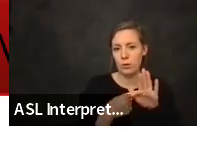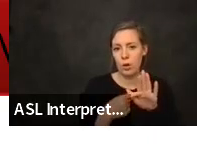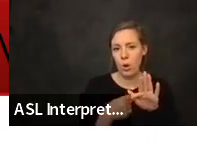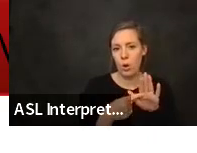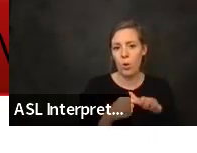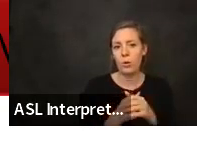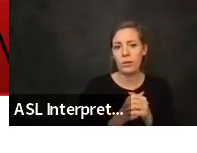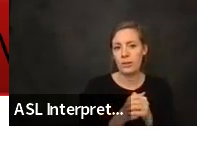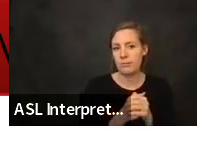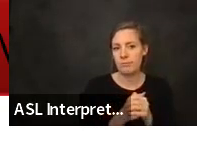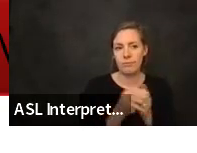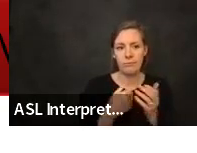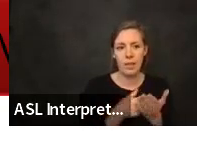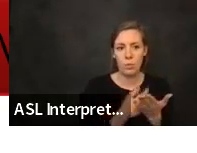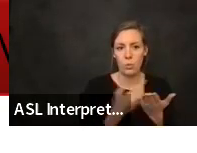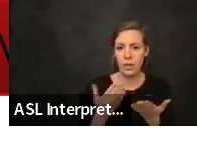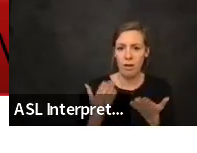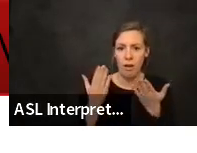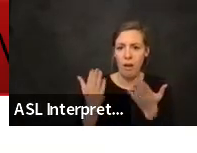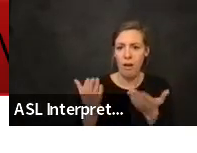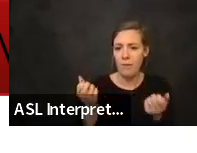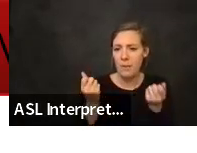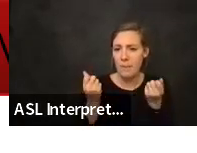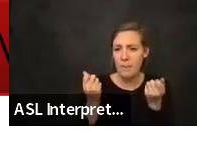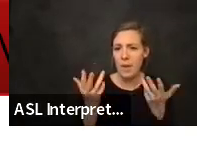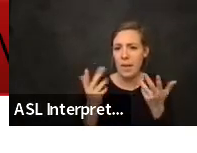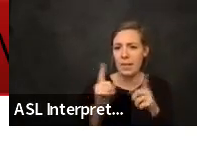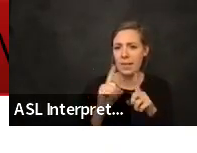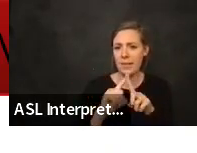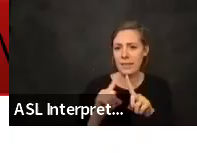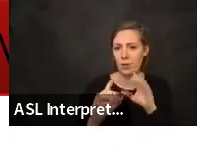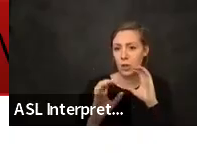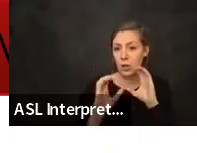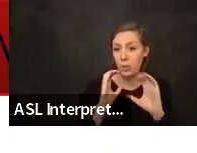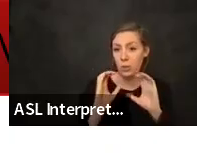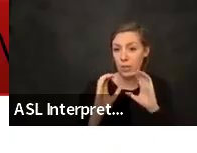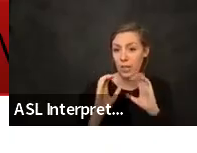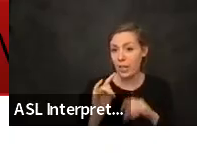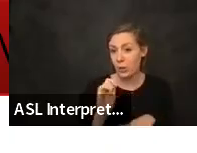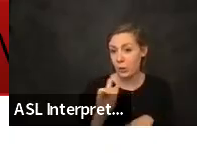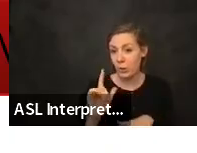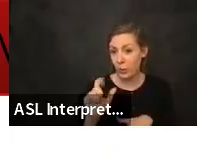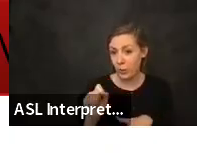we offer a variety of different flyers and communications tools.